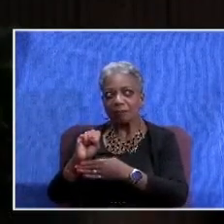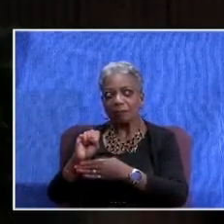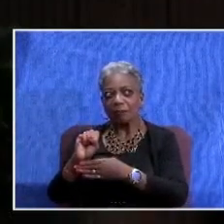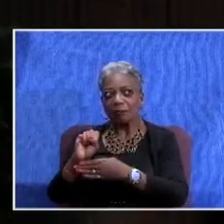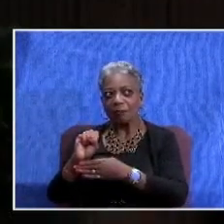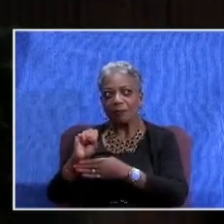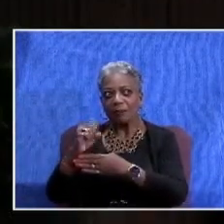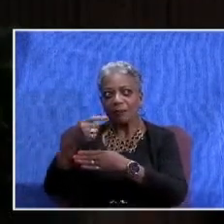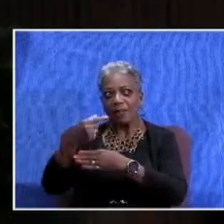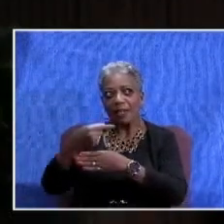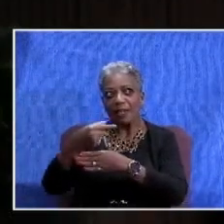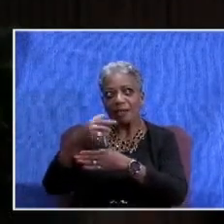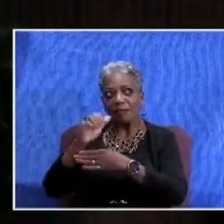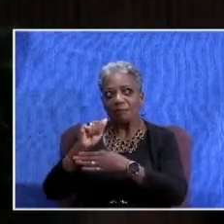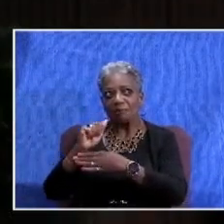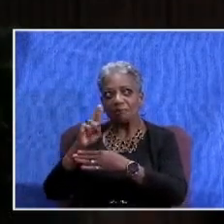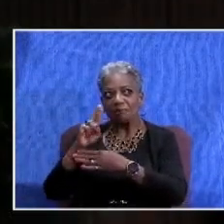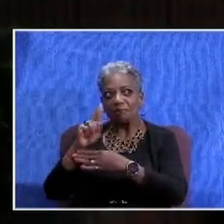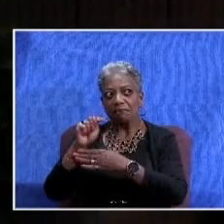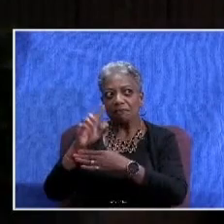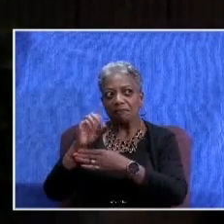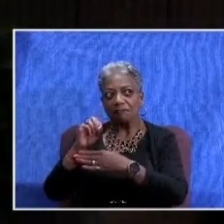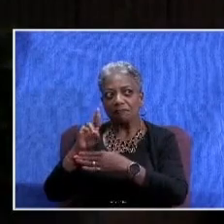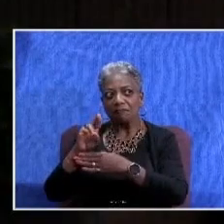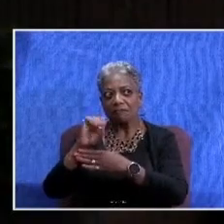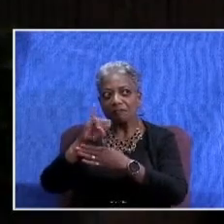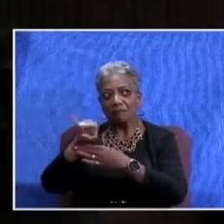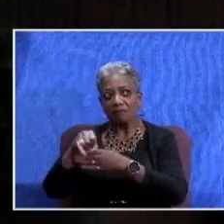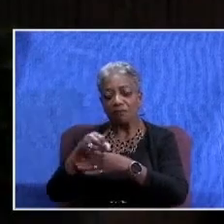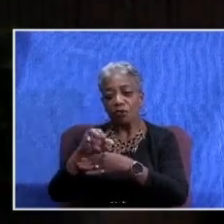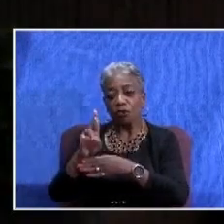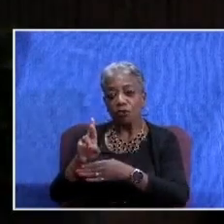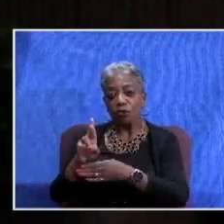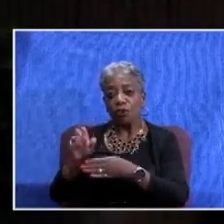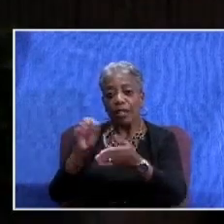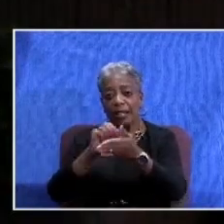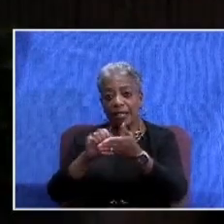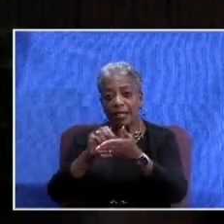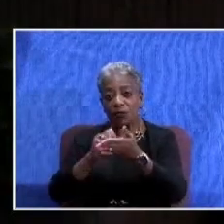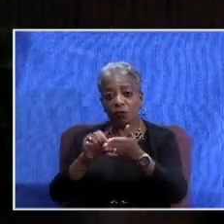our men read this book. In fact, Eddie Gall did a special